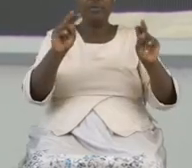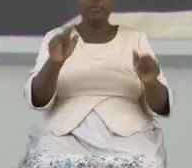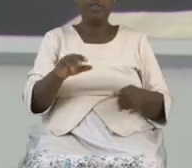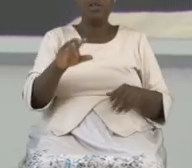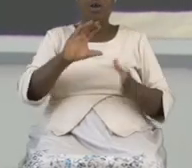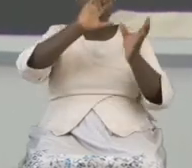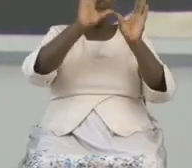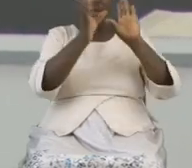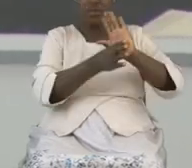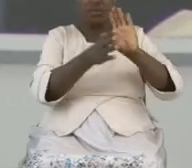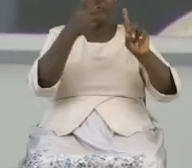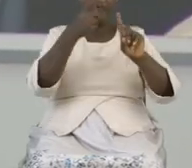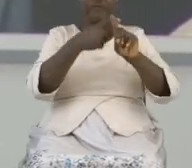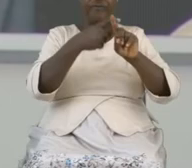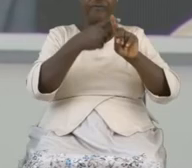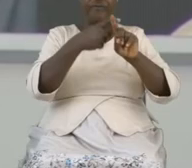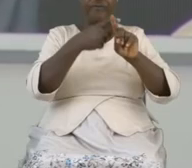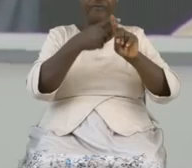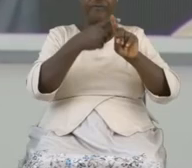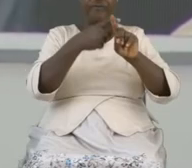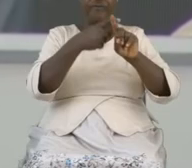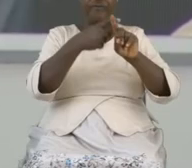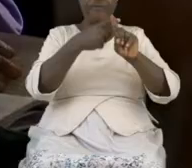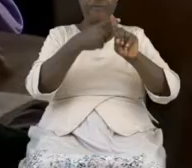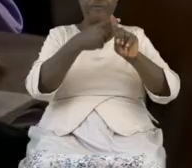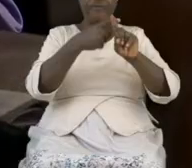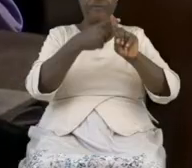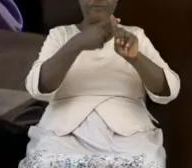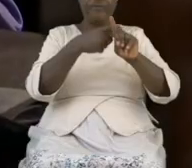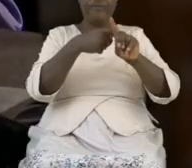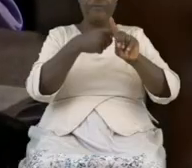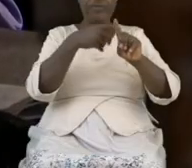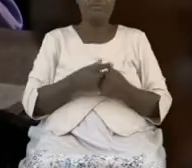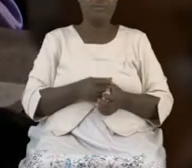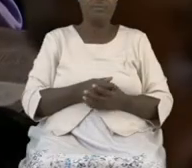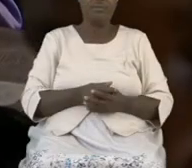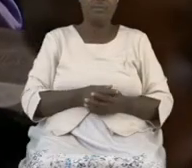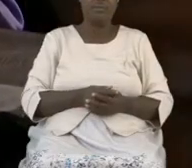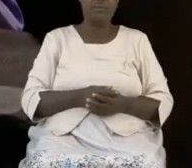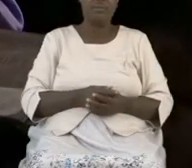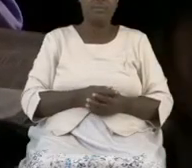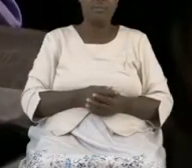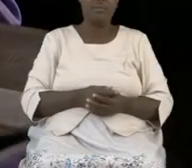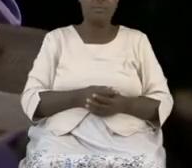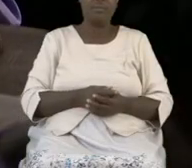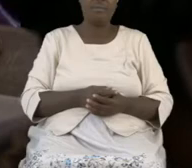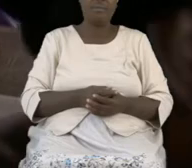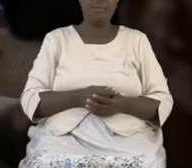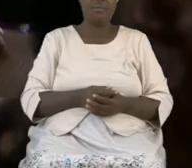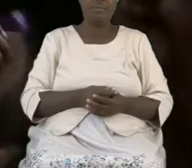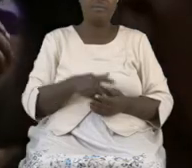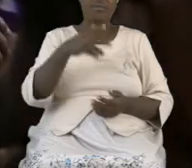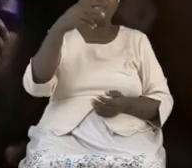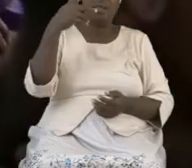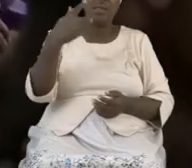the fleshly life. the proving